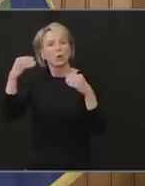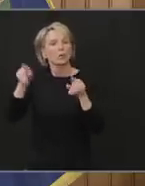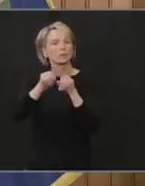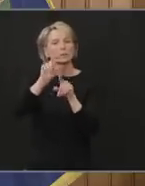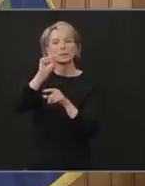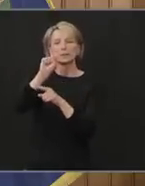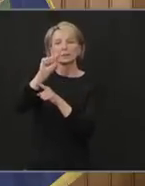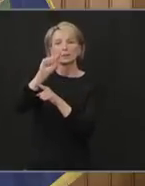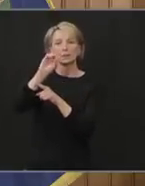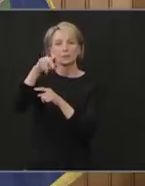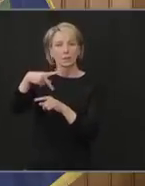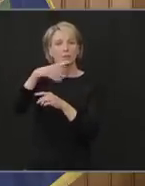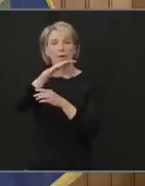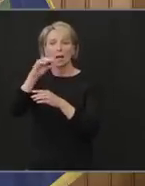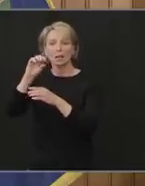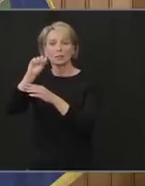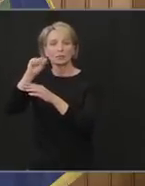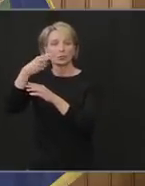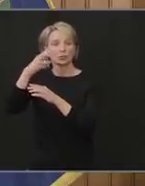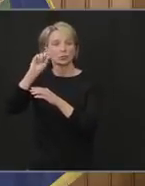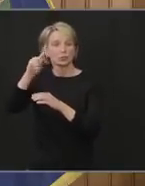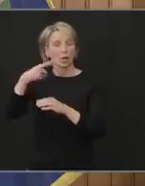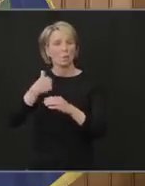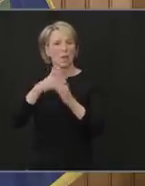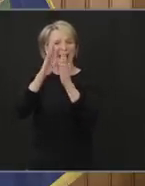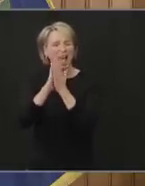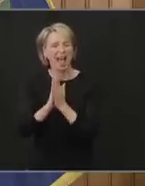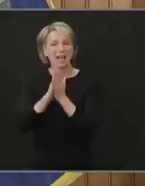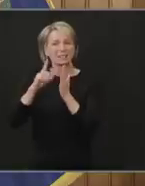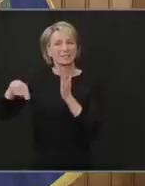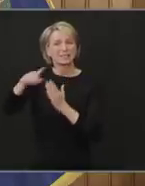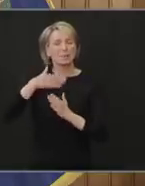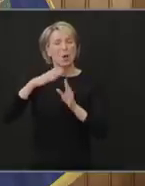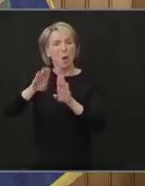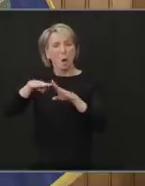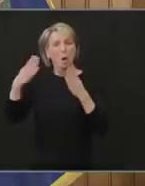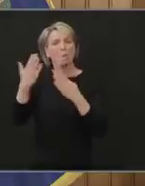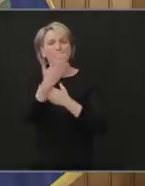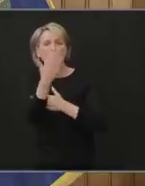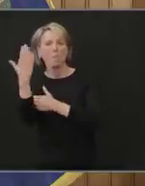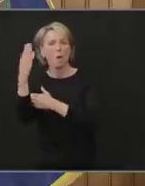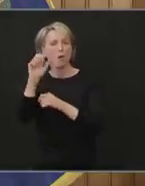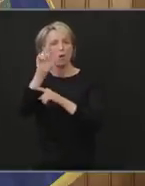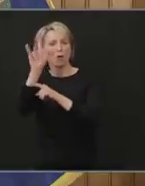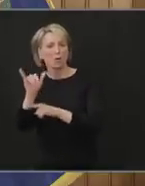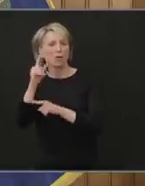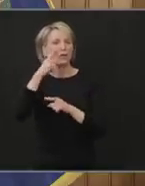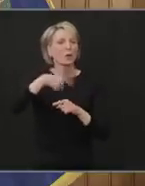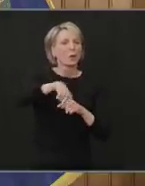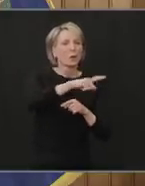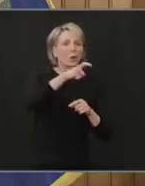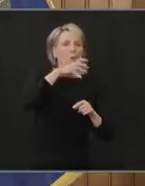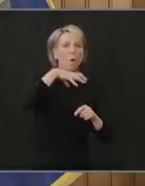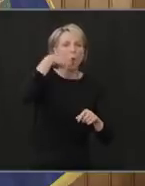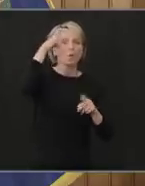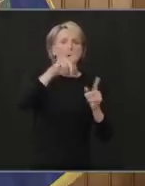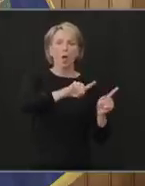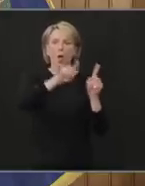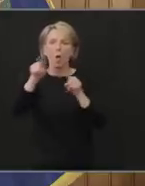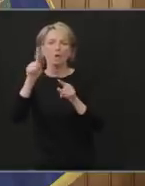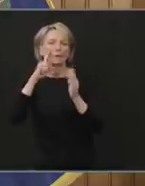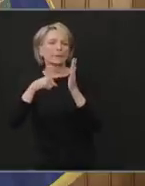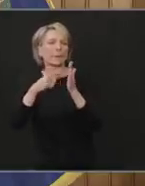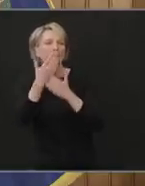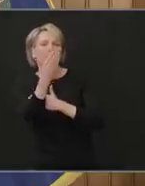have them open at an earlier hour, like 7 to 8 in the morning, just for you, so that you can be there more safely.